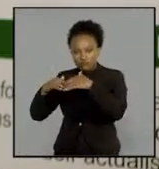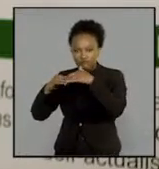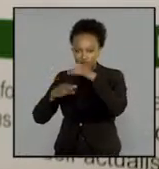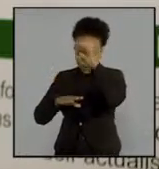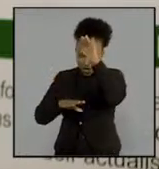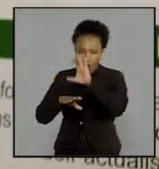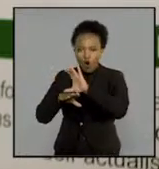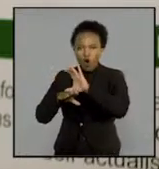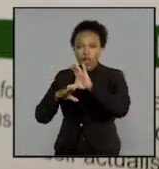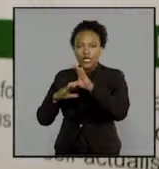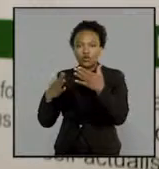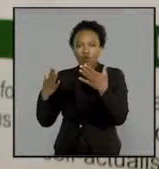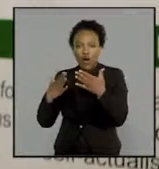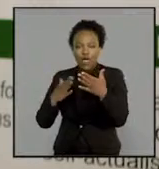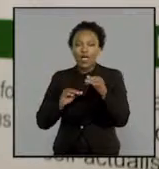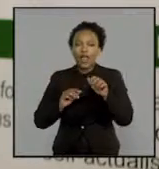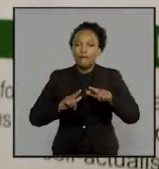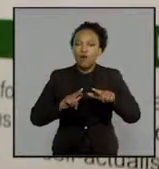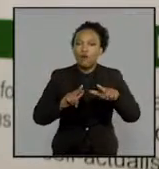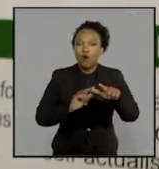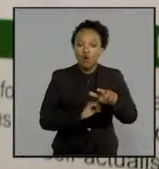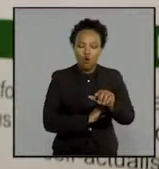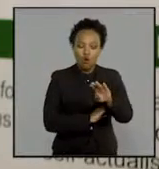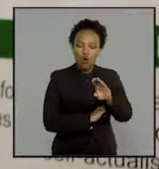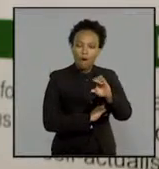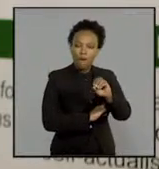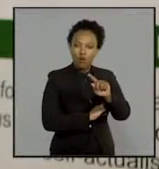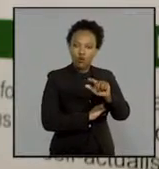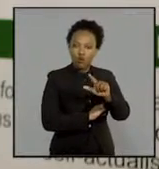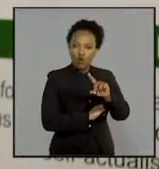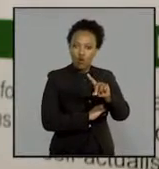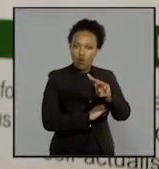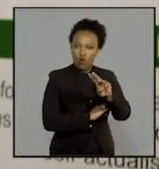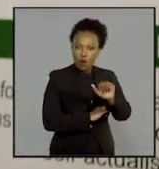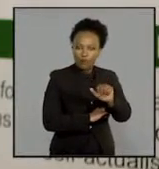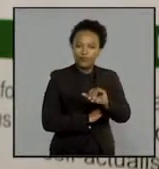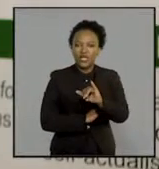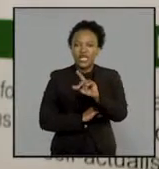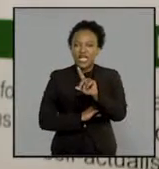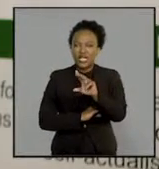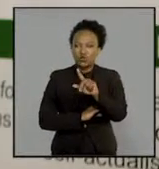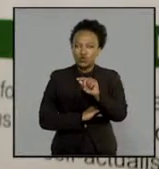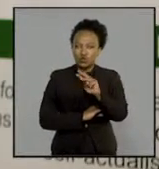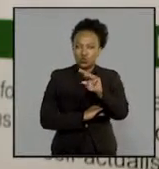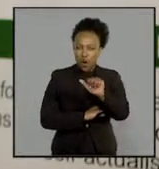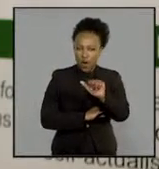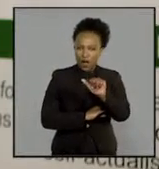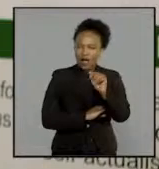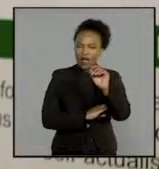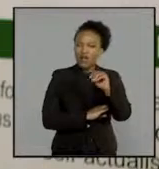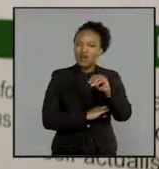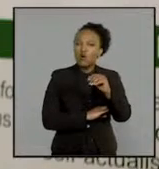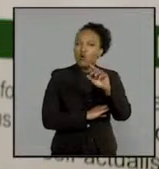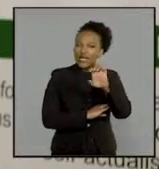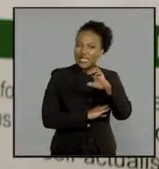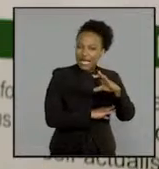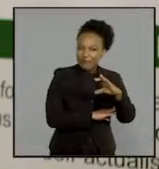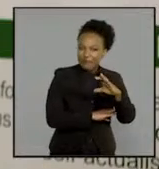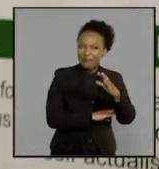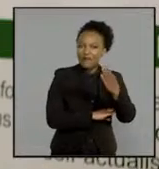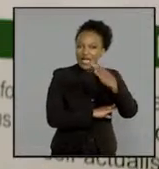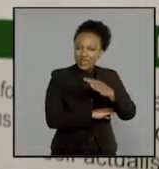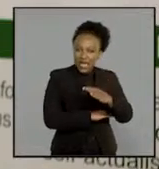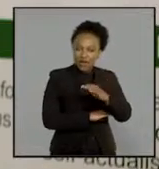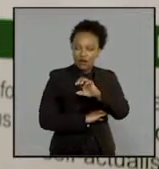established colleges coming back home in Botswana, in Limpopo, Edutswa in Eastern Cape,